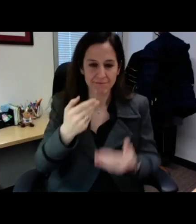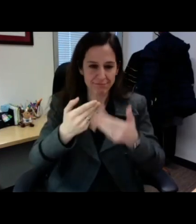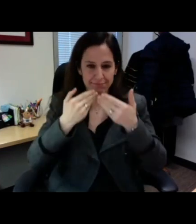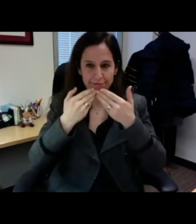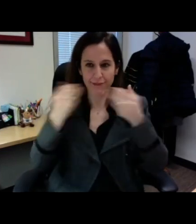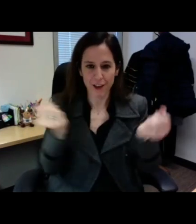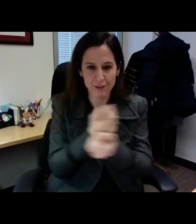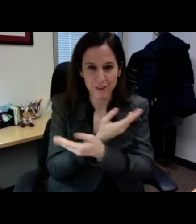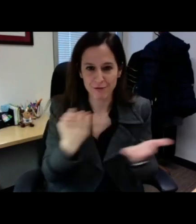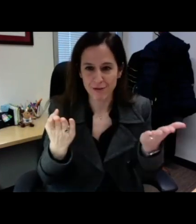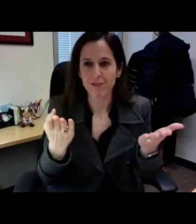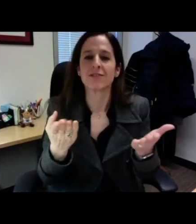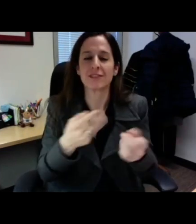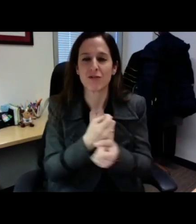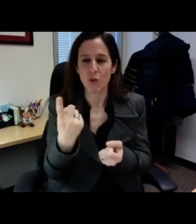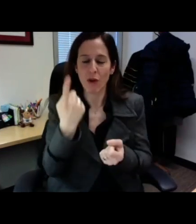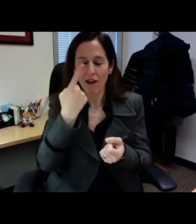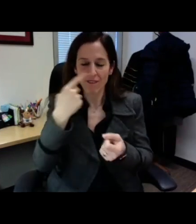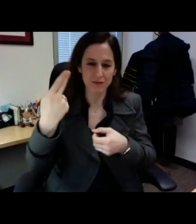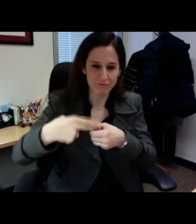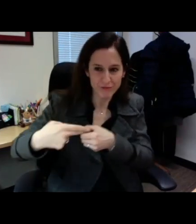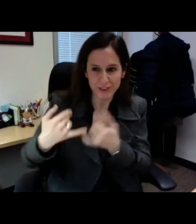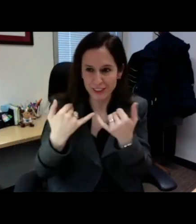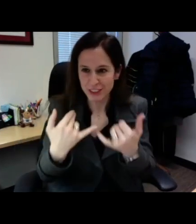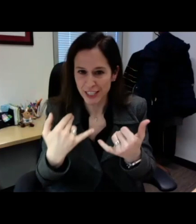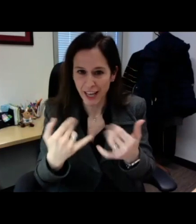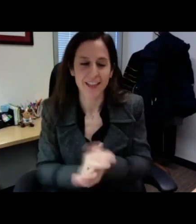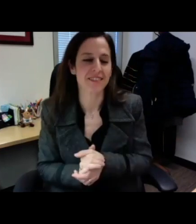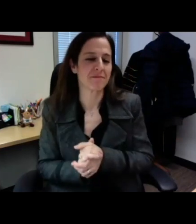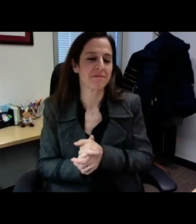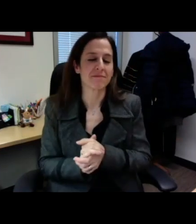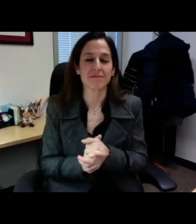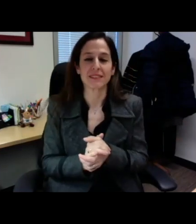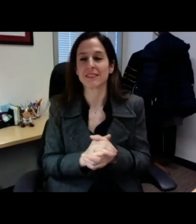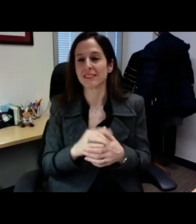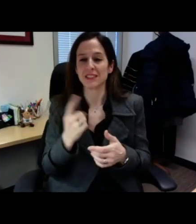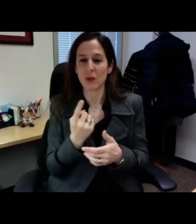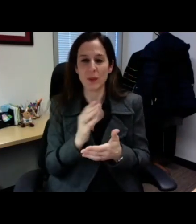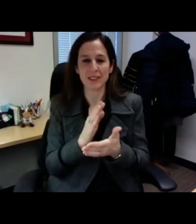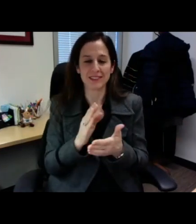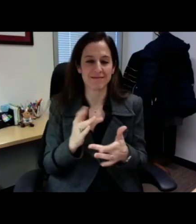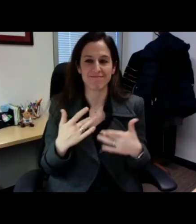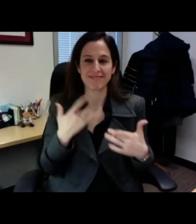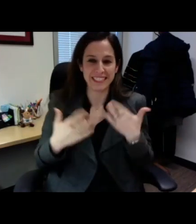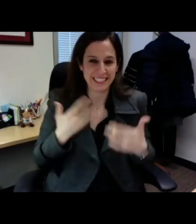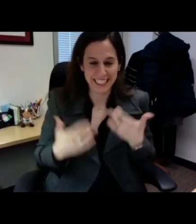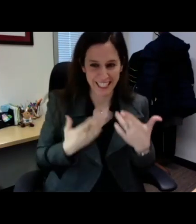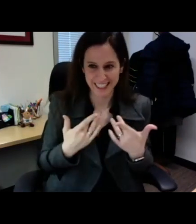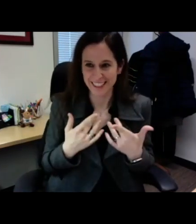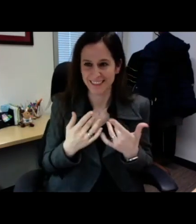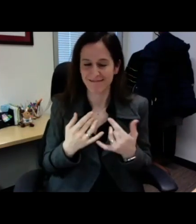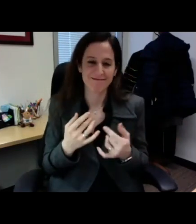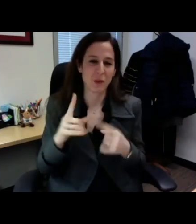Okay, then I think we can start now. I want to first greet everyone. Thank you all for joining us today. And